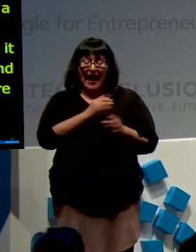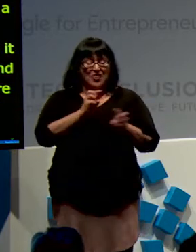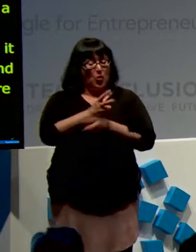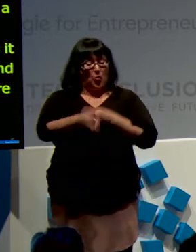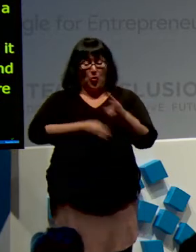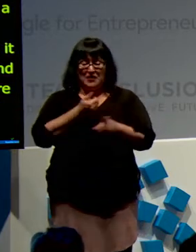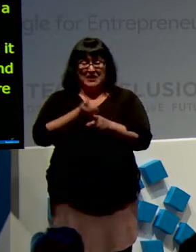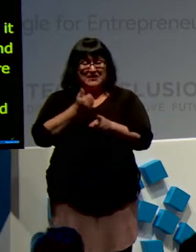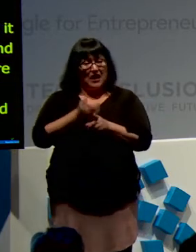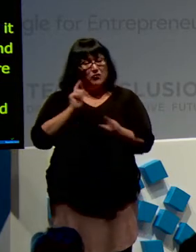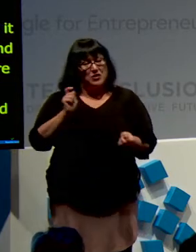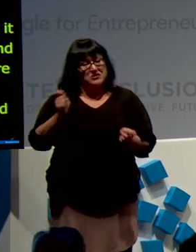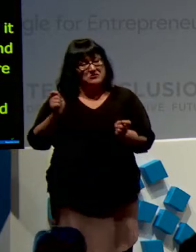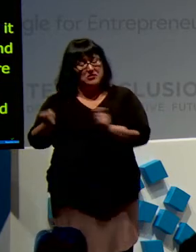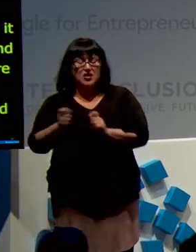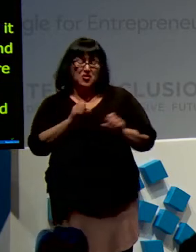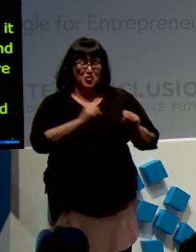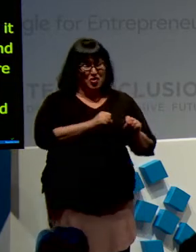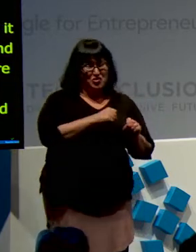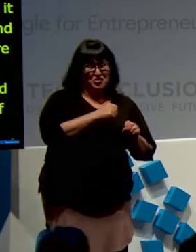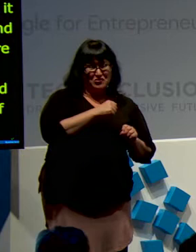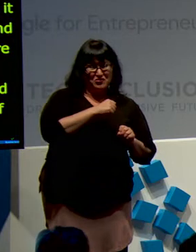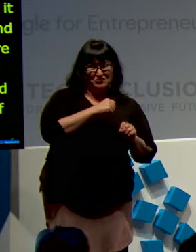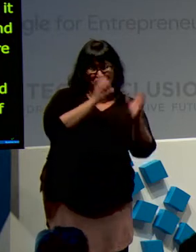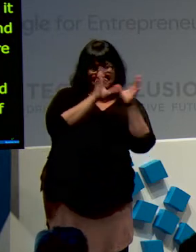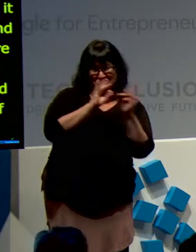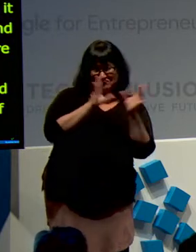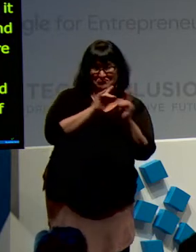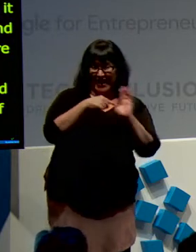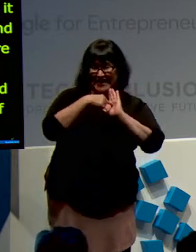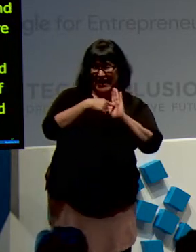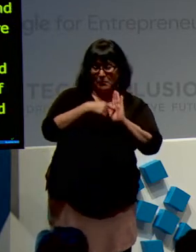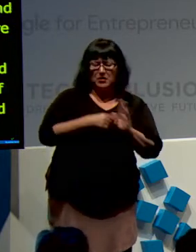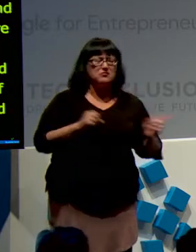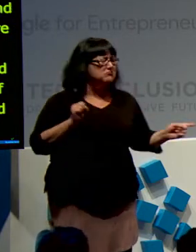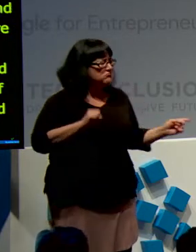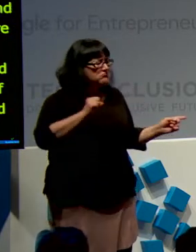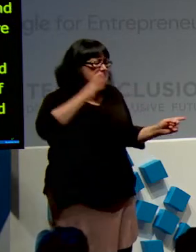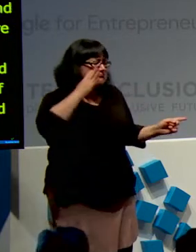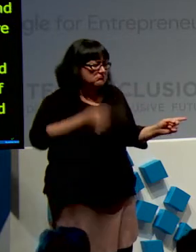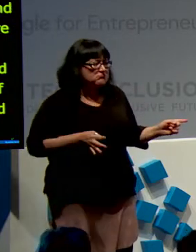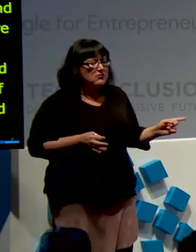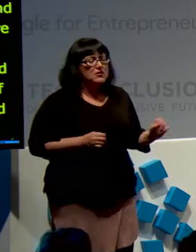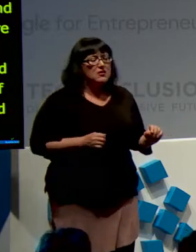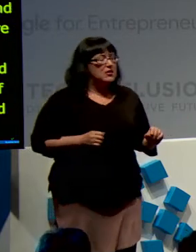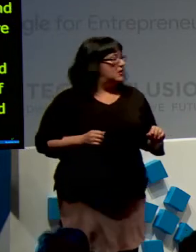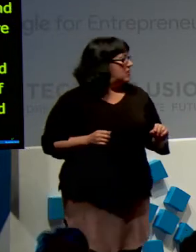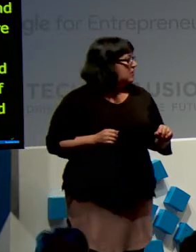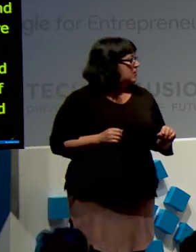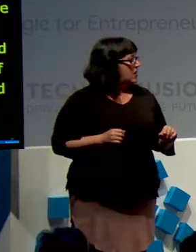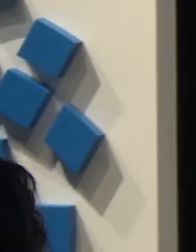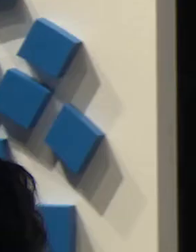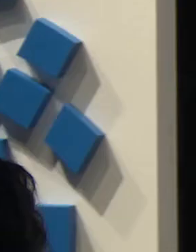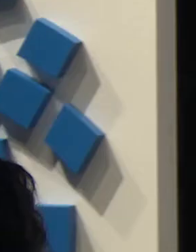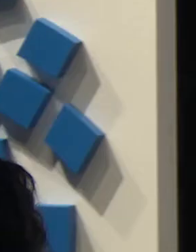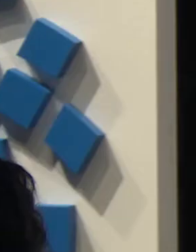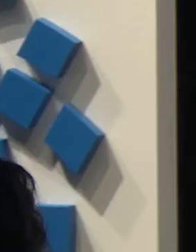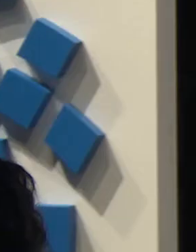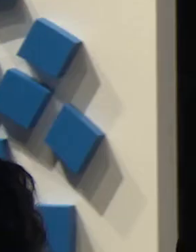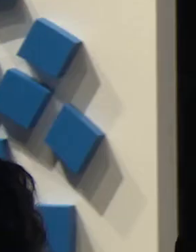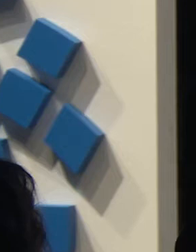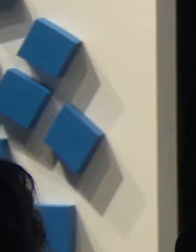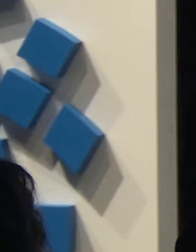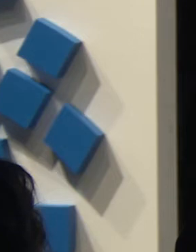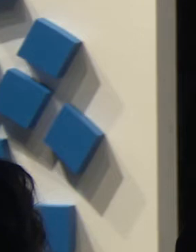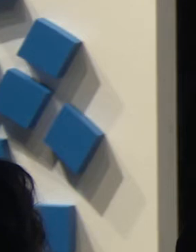maybe if you could give some examples around that, I think it'll be. Yeah, absolutely. So I mean, just to be clear, yes, I think it's a moral